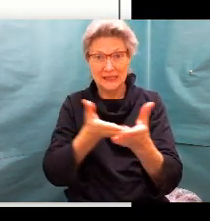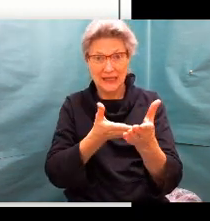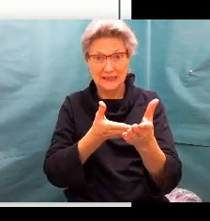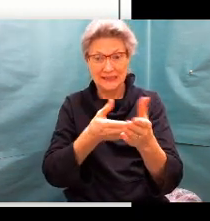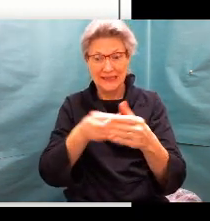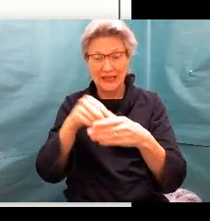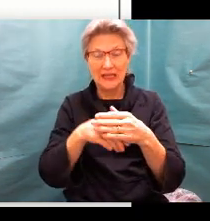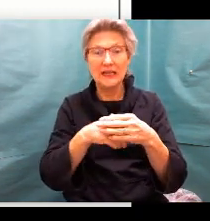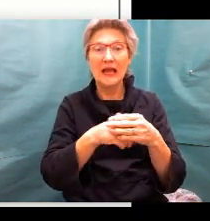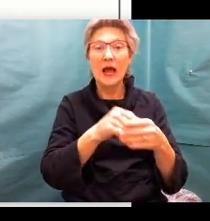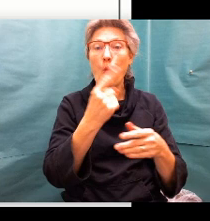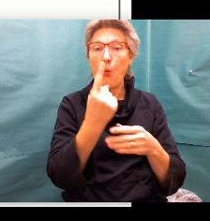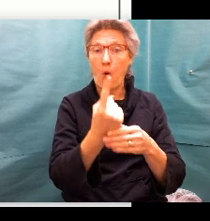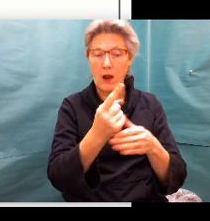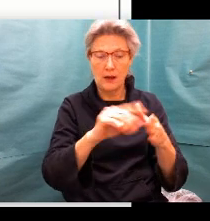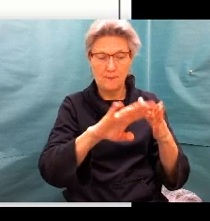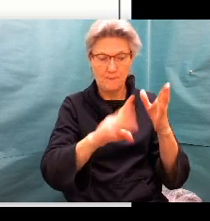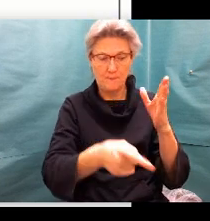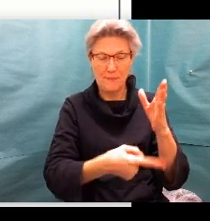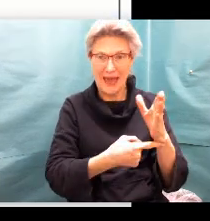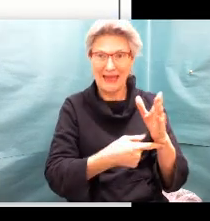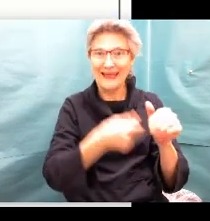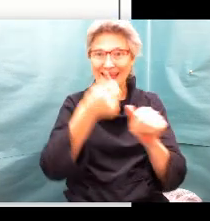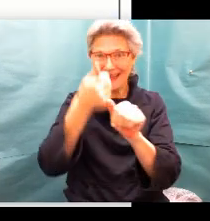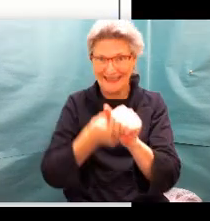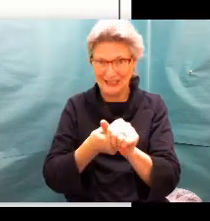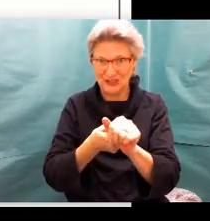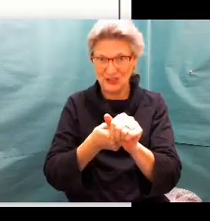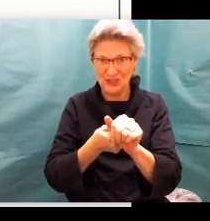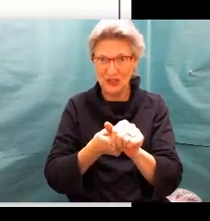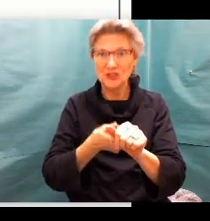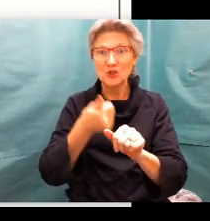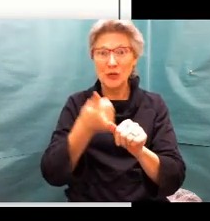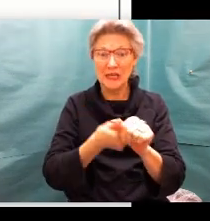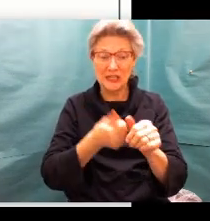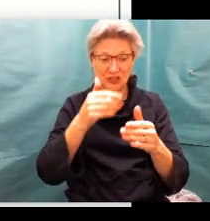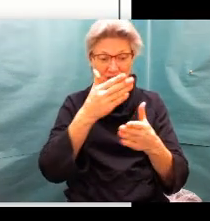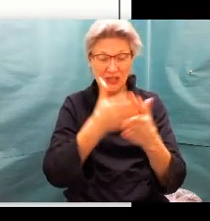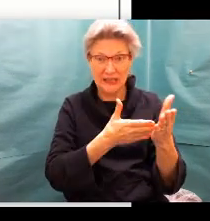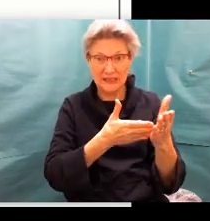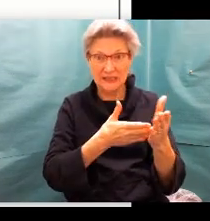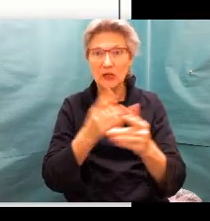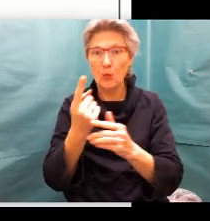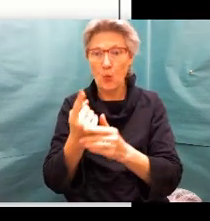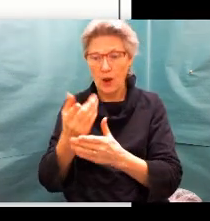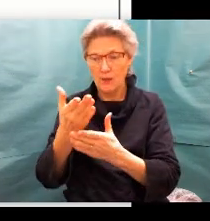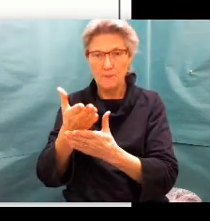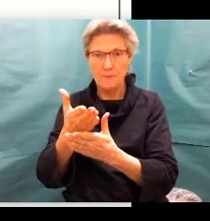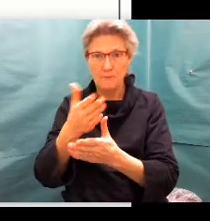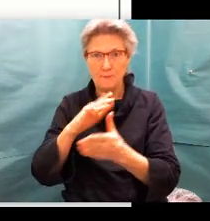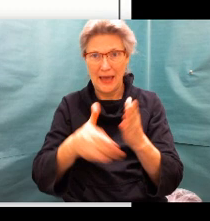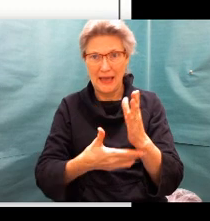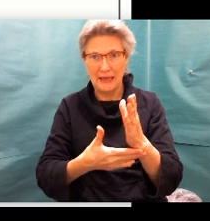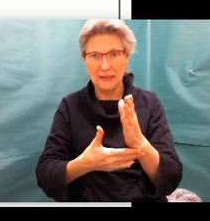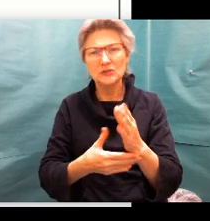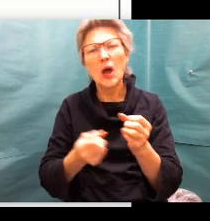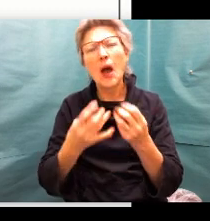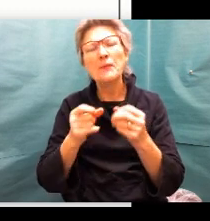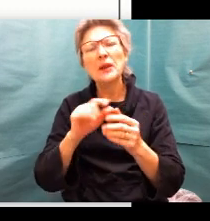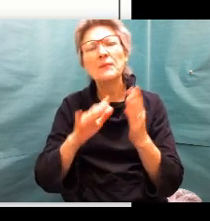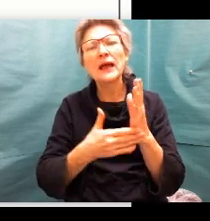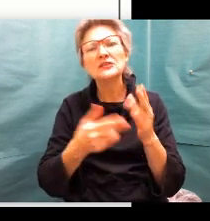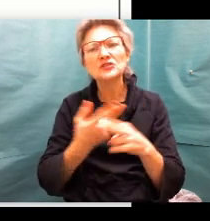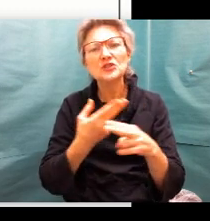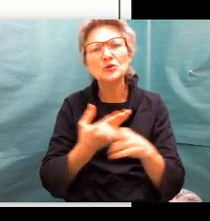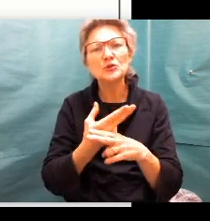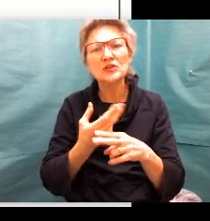she use? And what part of a pizza did she put in each bag? So I noticed that I have 2 questions here, so I have to remind myself